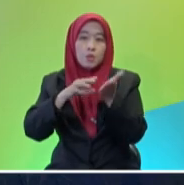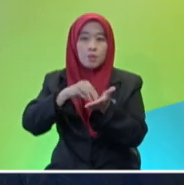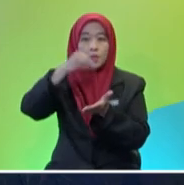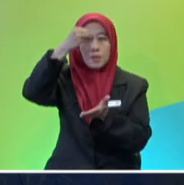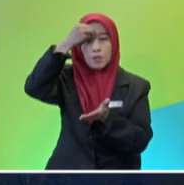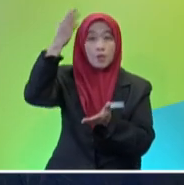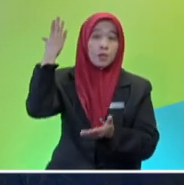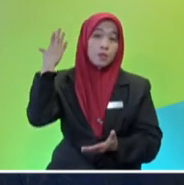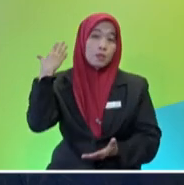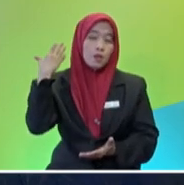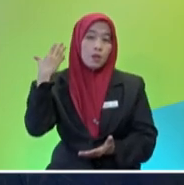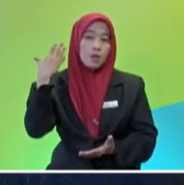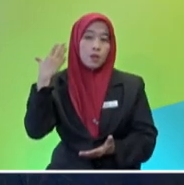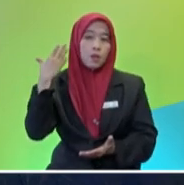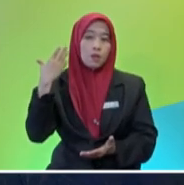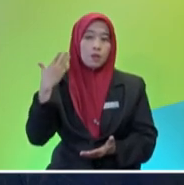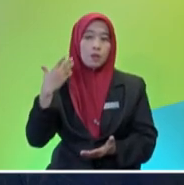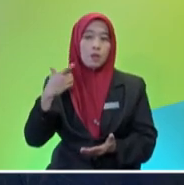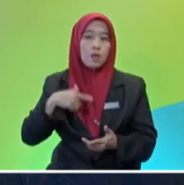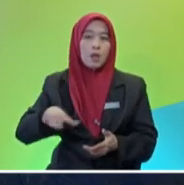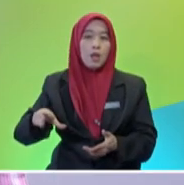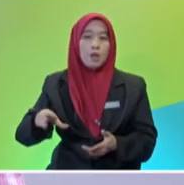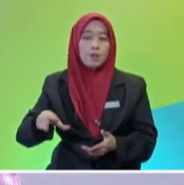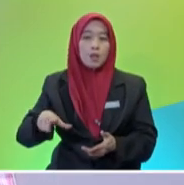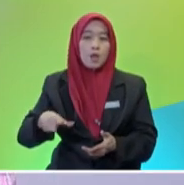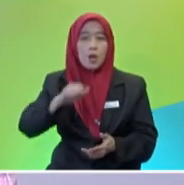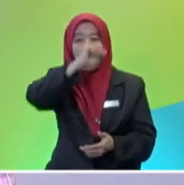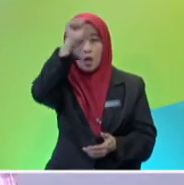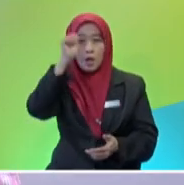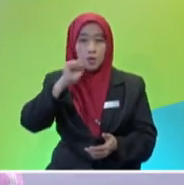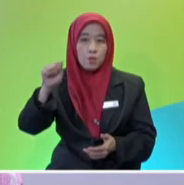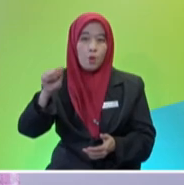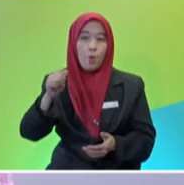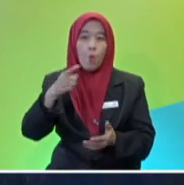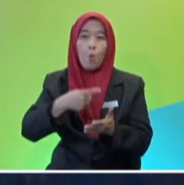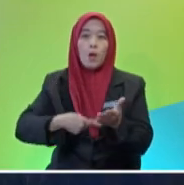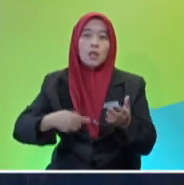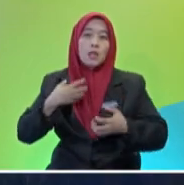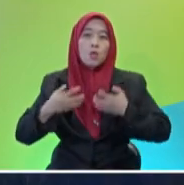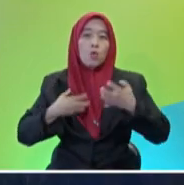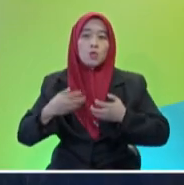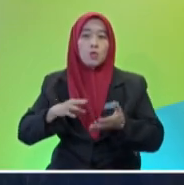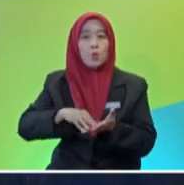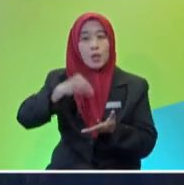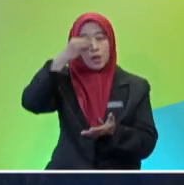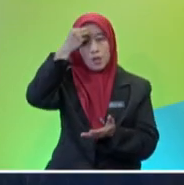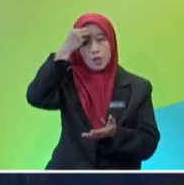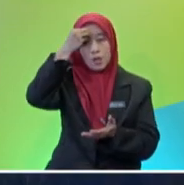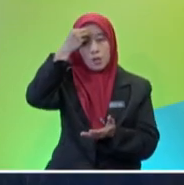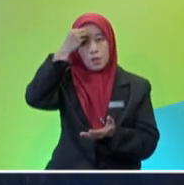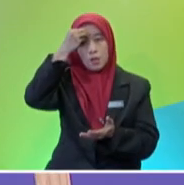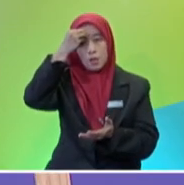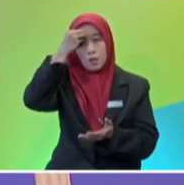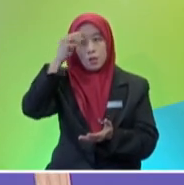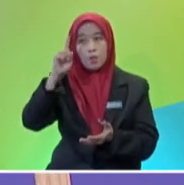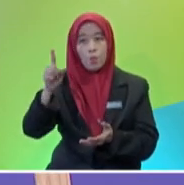Shafika. What are the emotions that we learned today? Okay, I can remember this. There's four emotions.